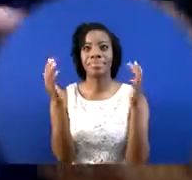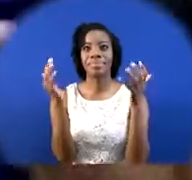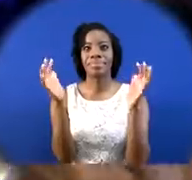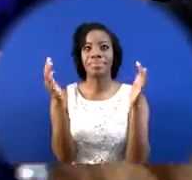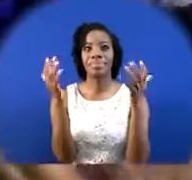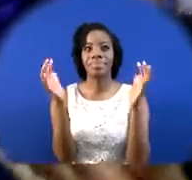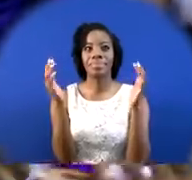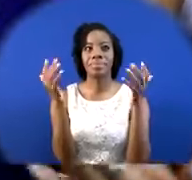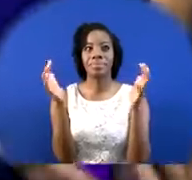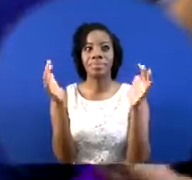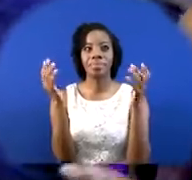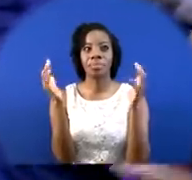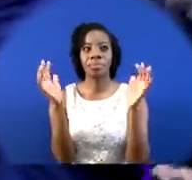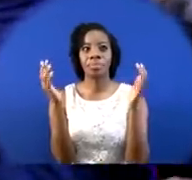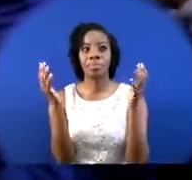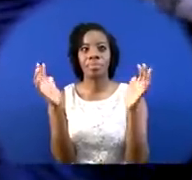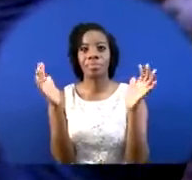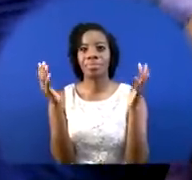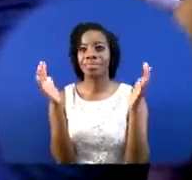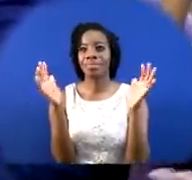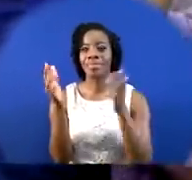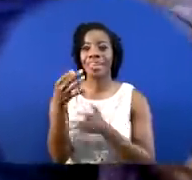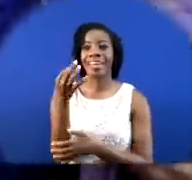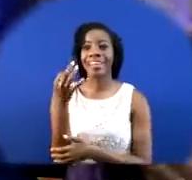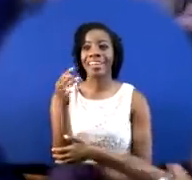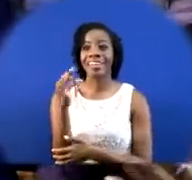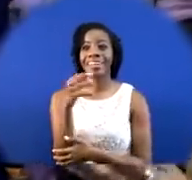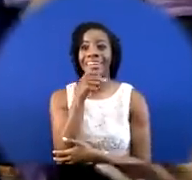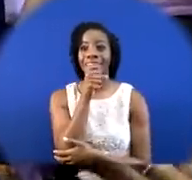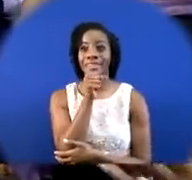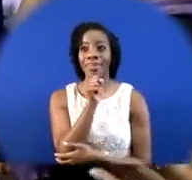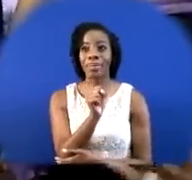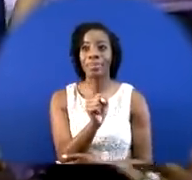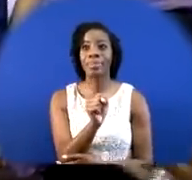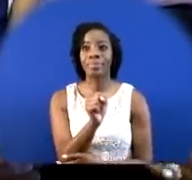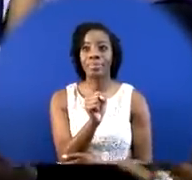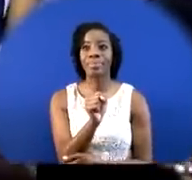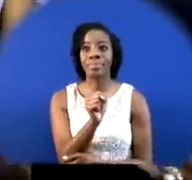Yeah. She'll be 99 tomorrow.